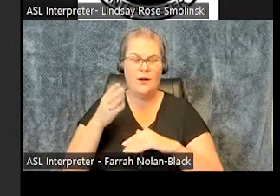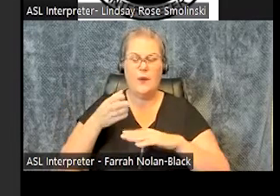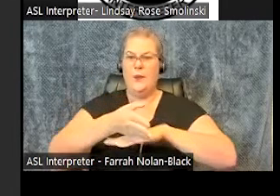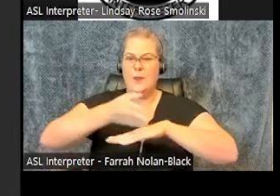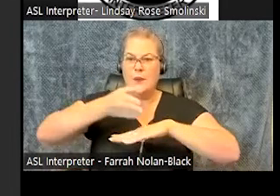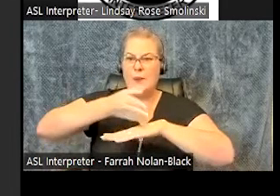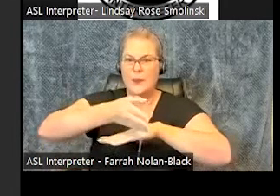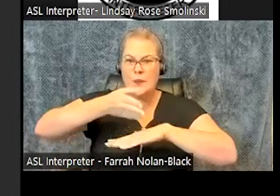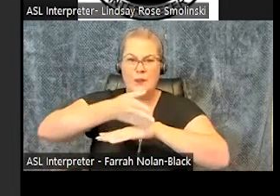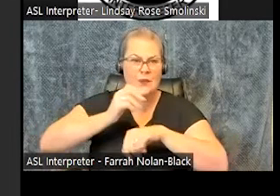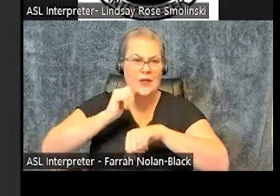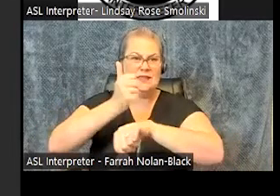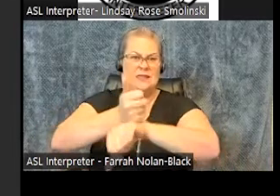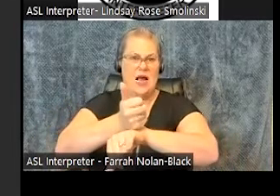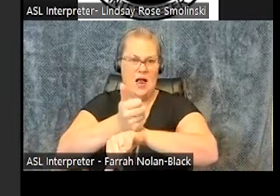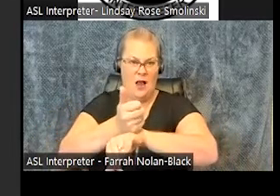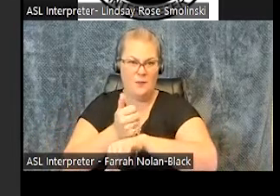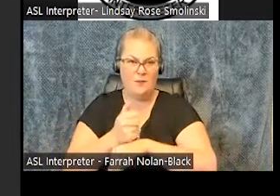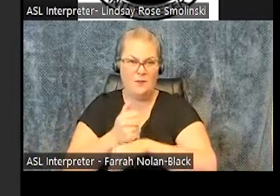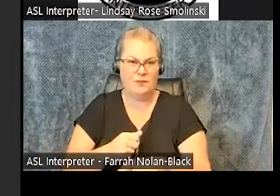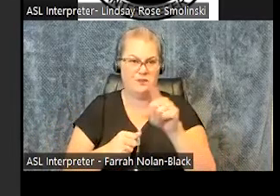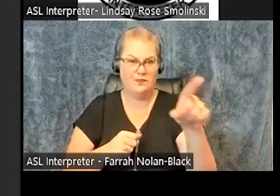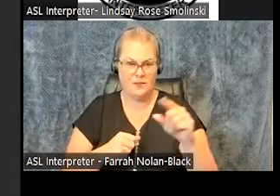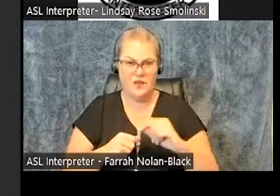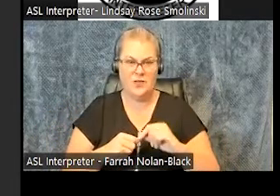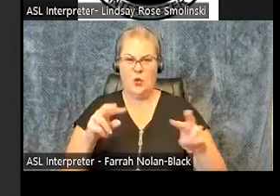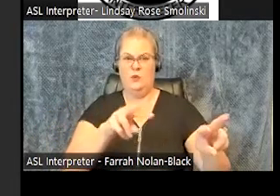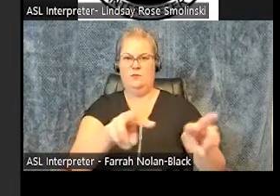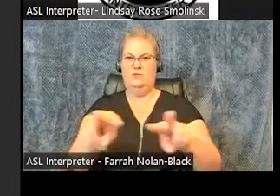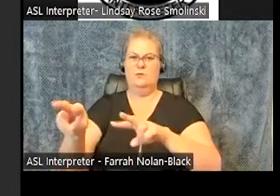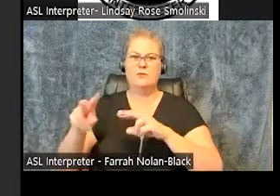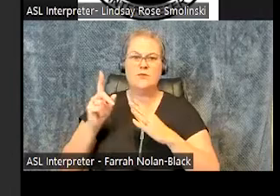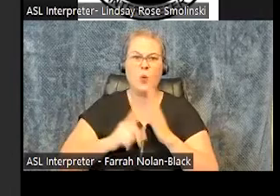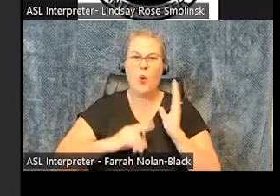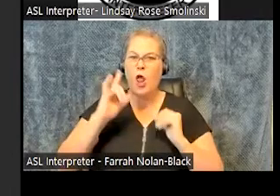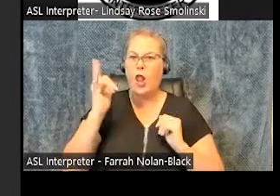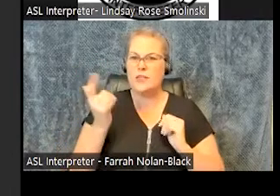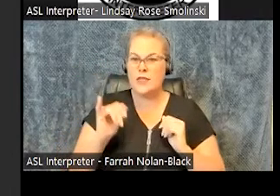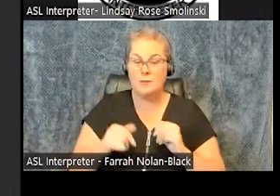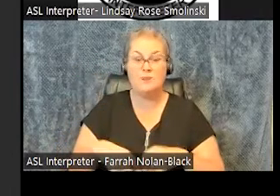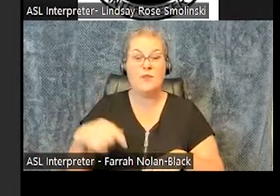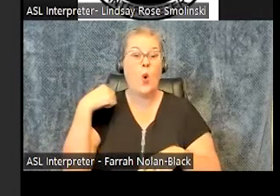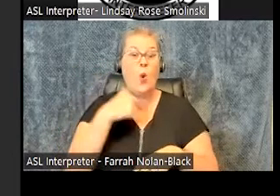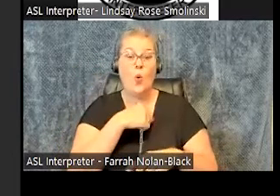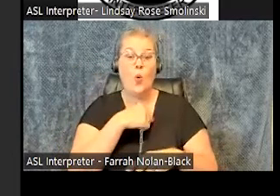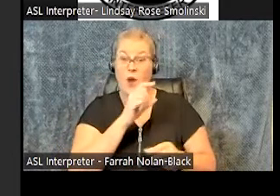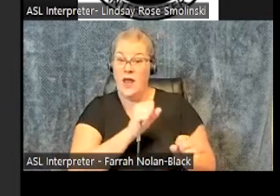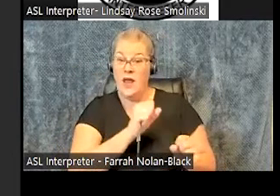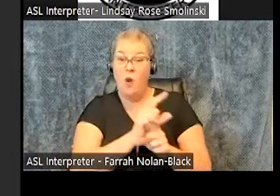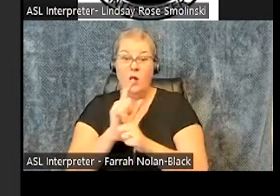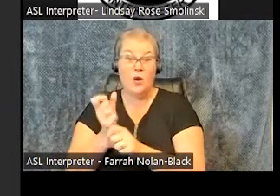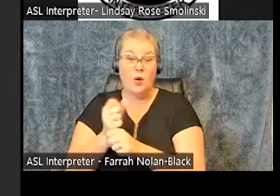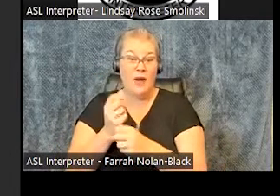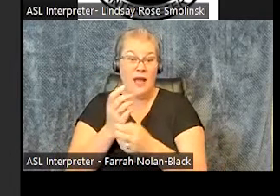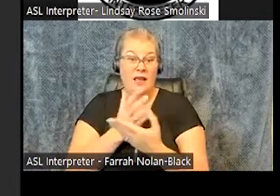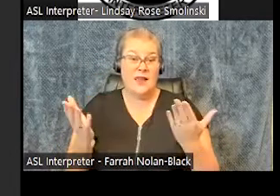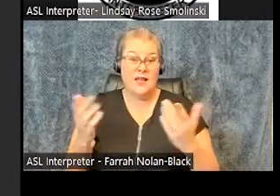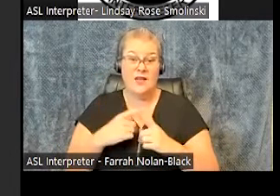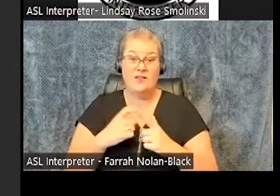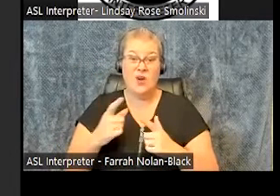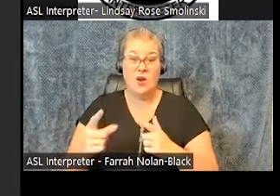as another perspective of the yard. We can also make things out of what you might think